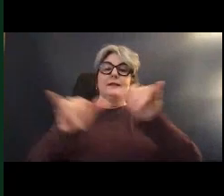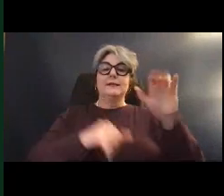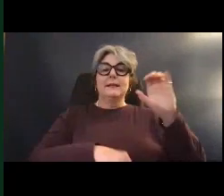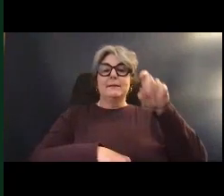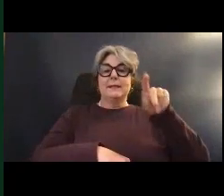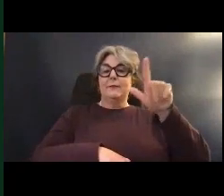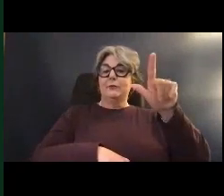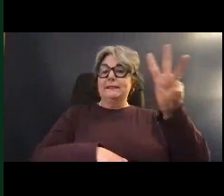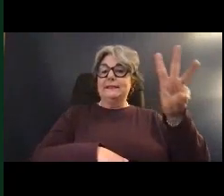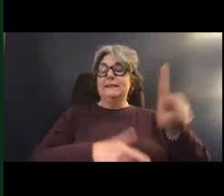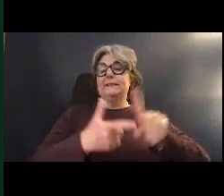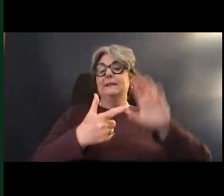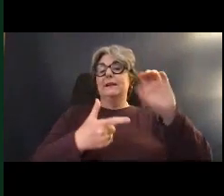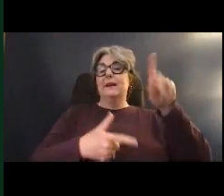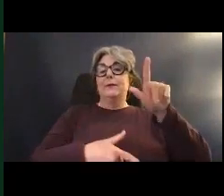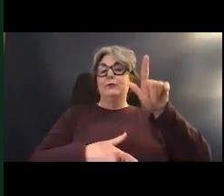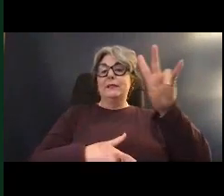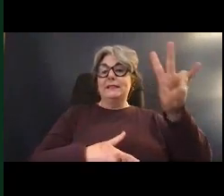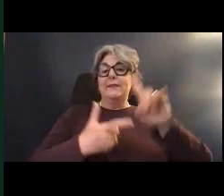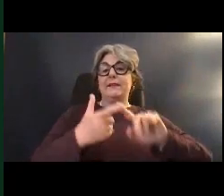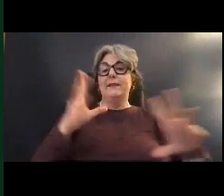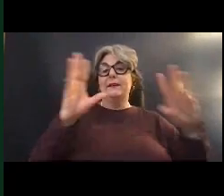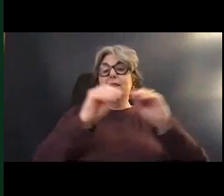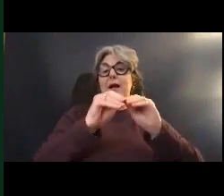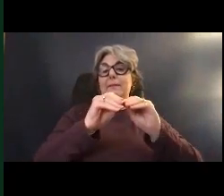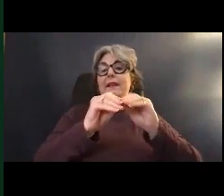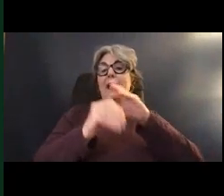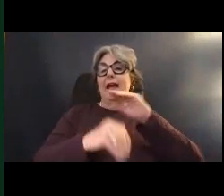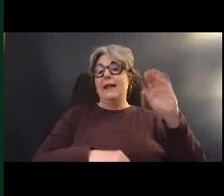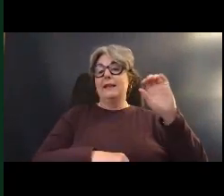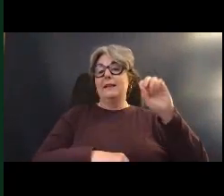COP26, 27, the summit, and COP28.